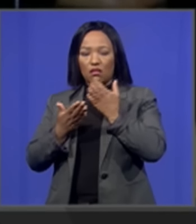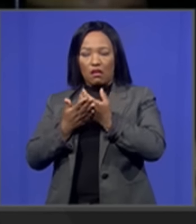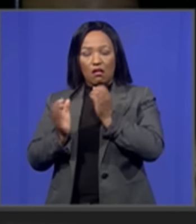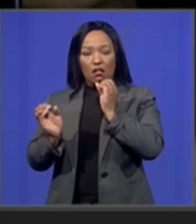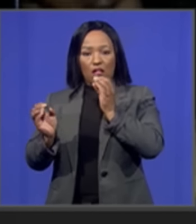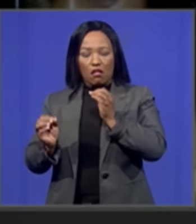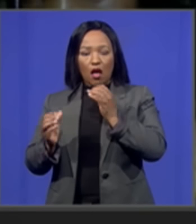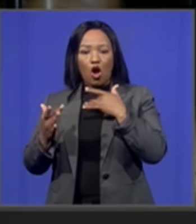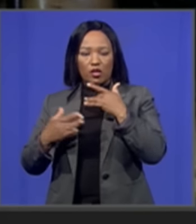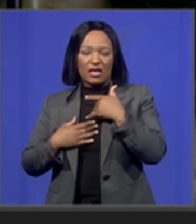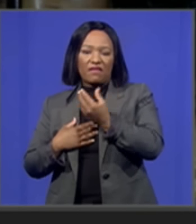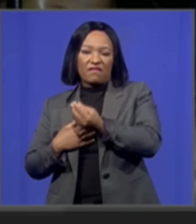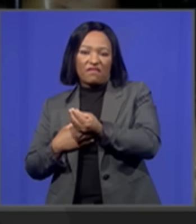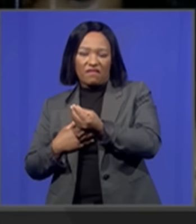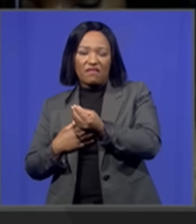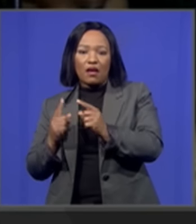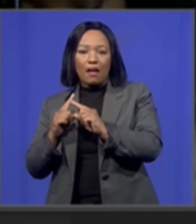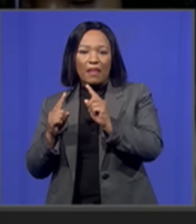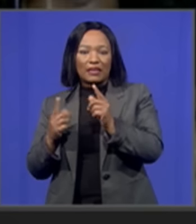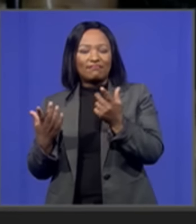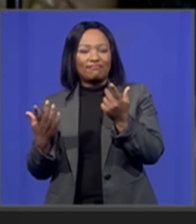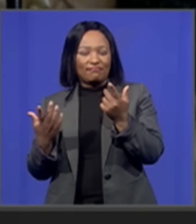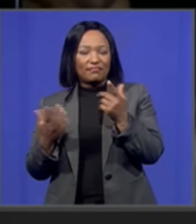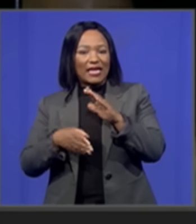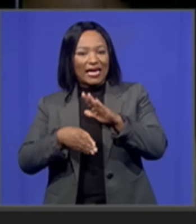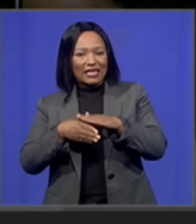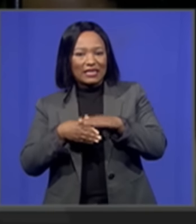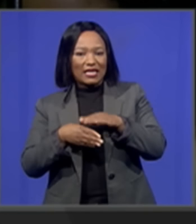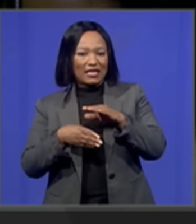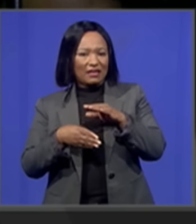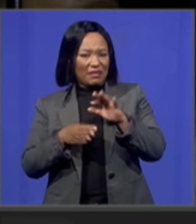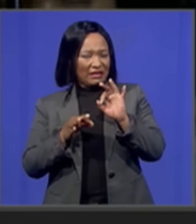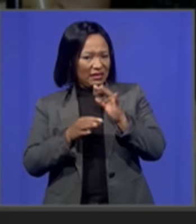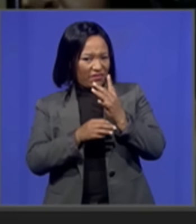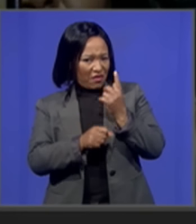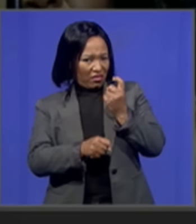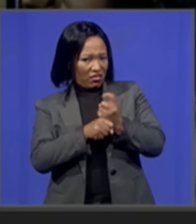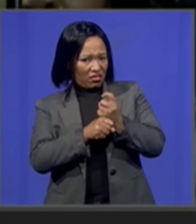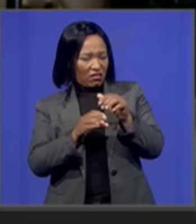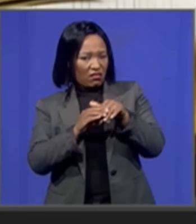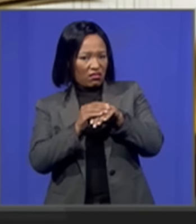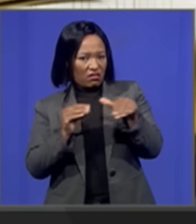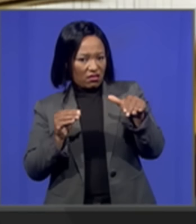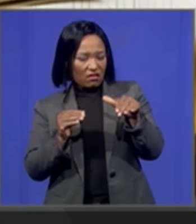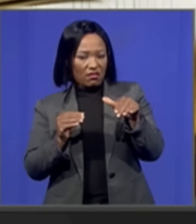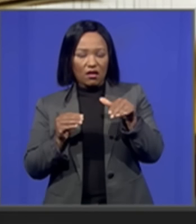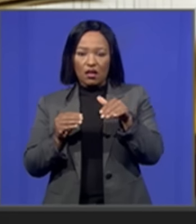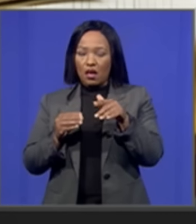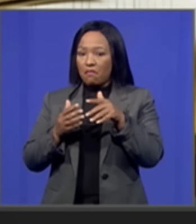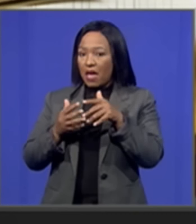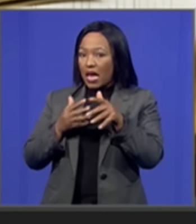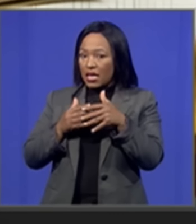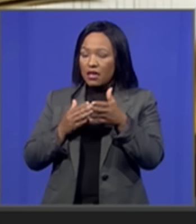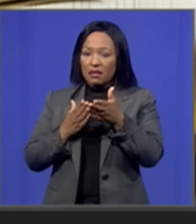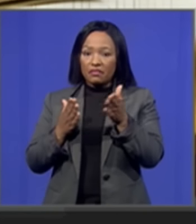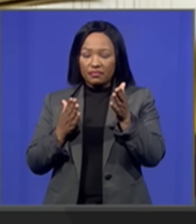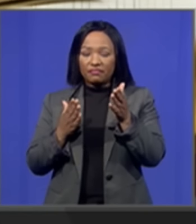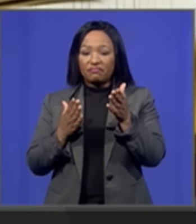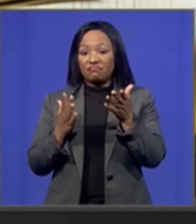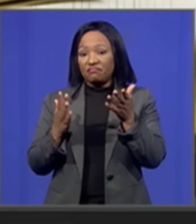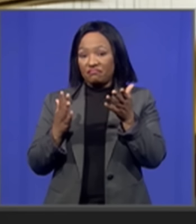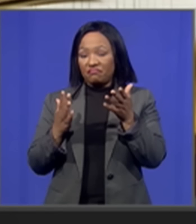that such concerns constitute compelling or real reasons to refuse bail. To the extent that any may exist, such